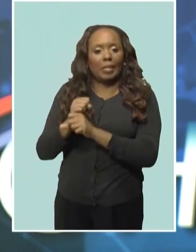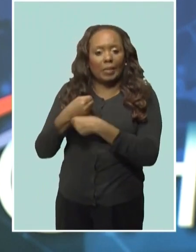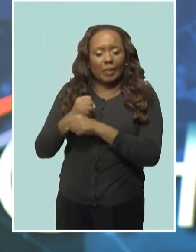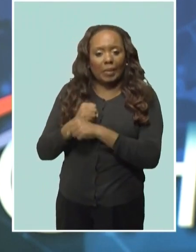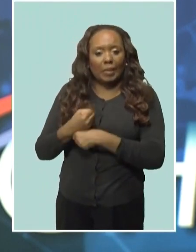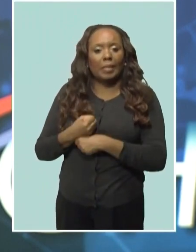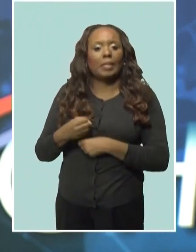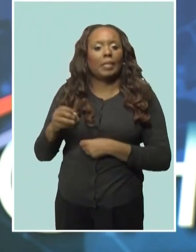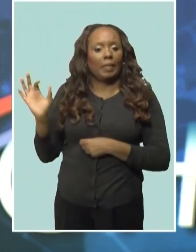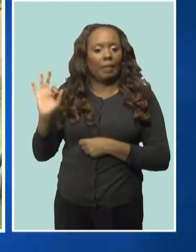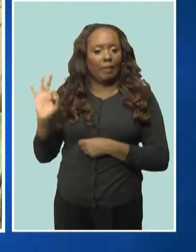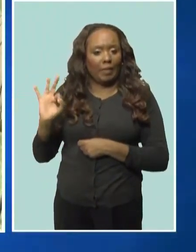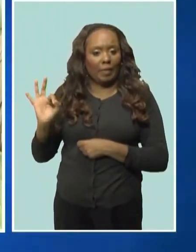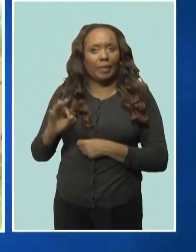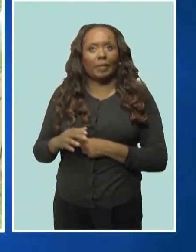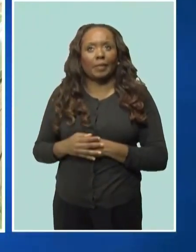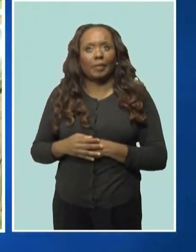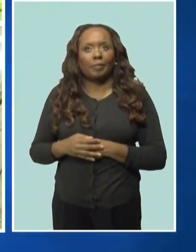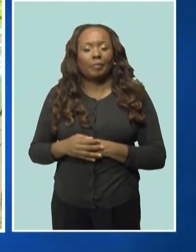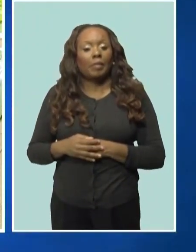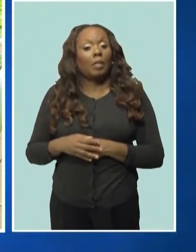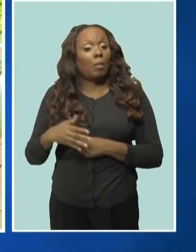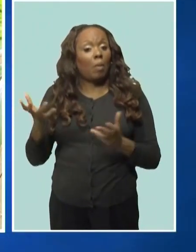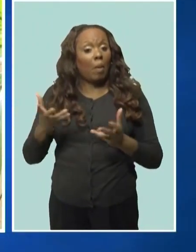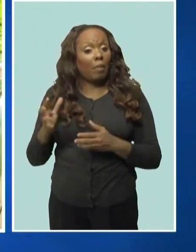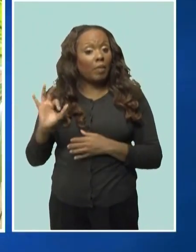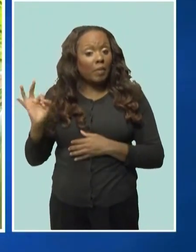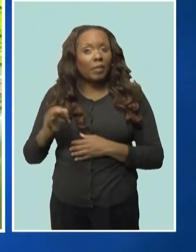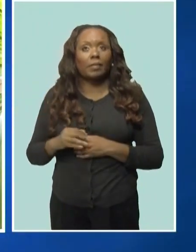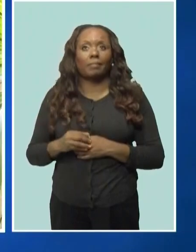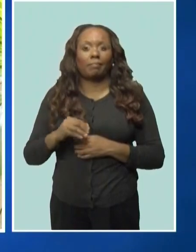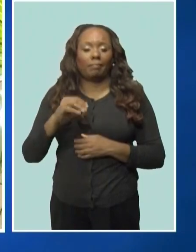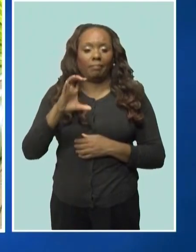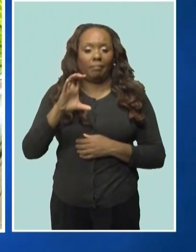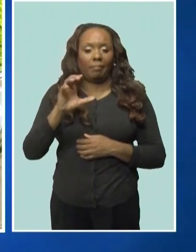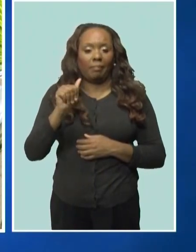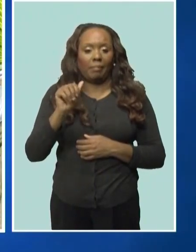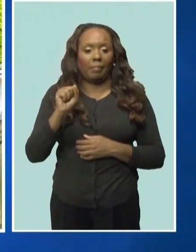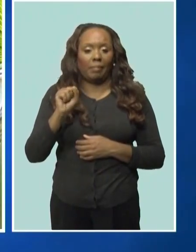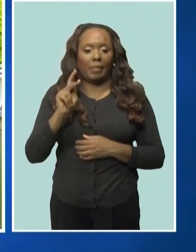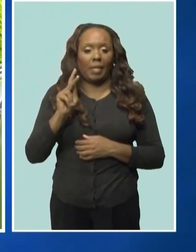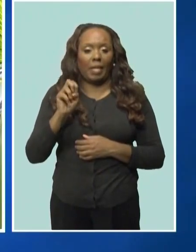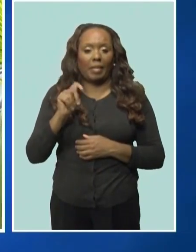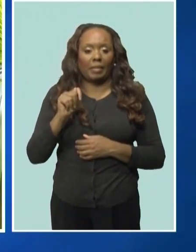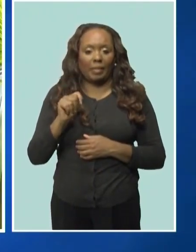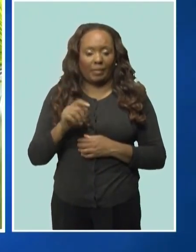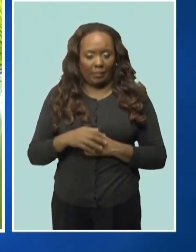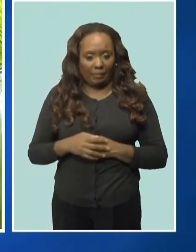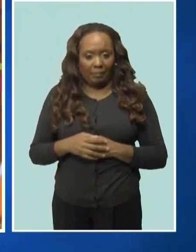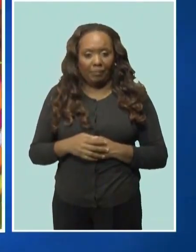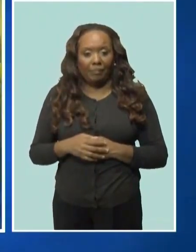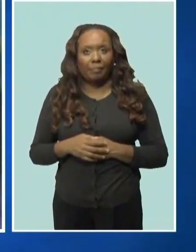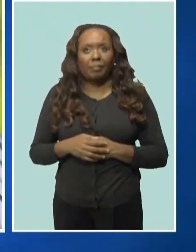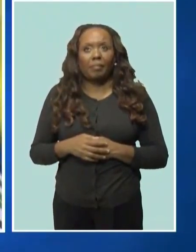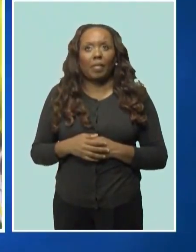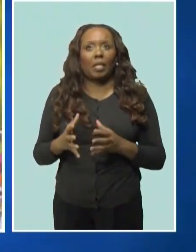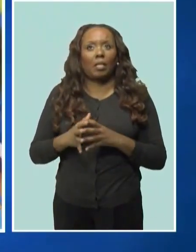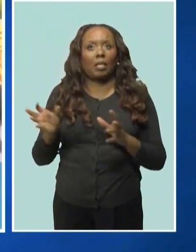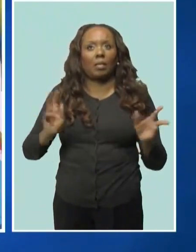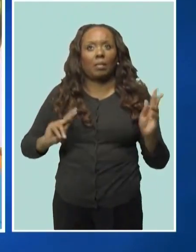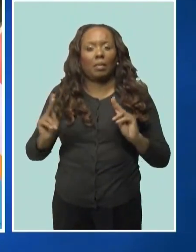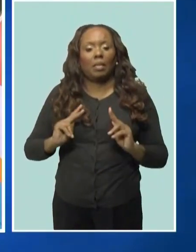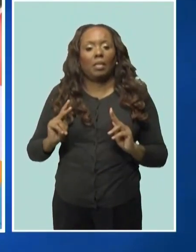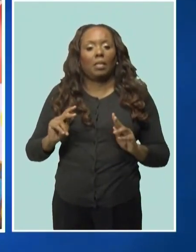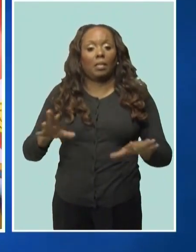caskets. Creative Director and Manager of the Martindale's Road St. Michael business, Fabian Reeves, says acceptance from the public is high in